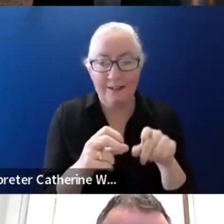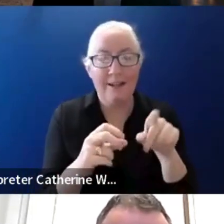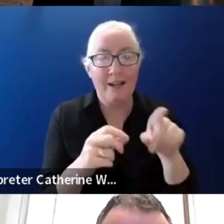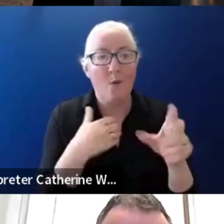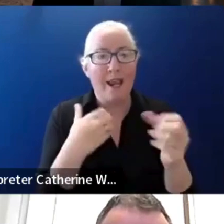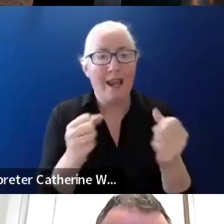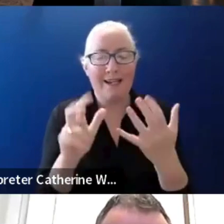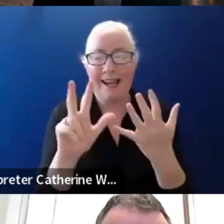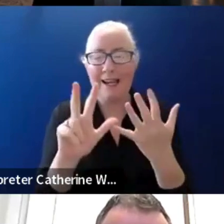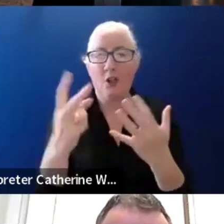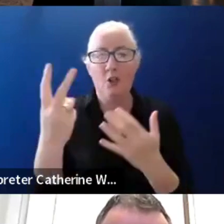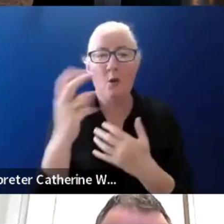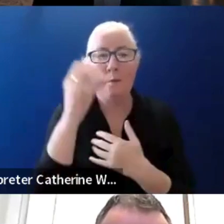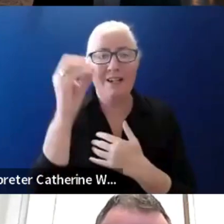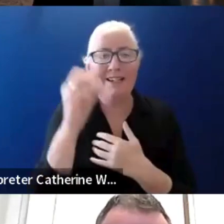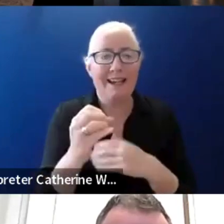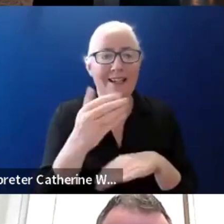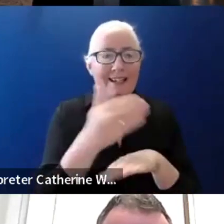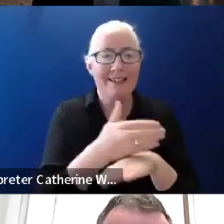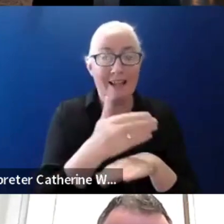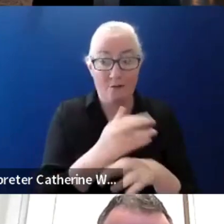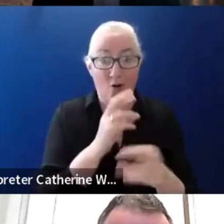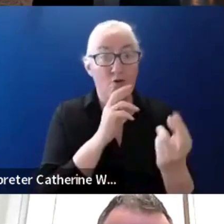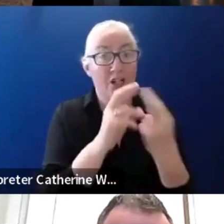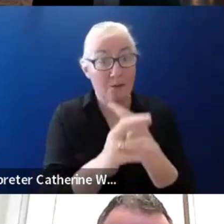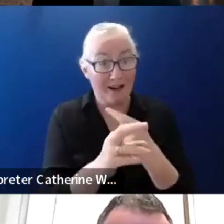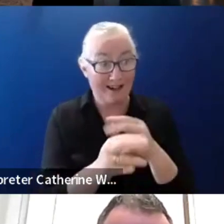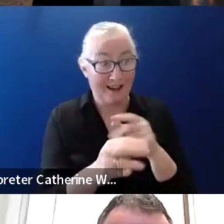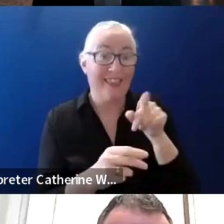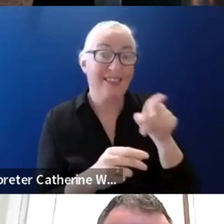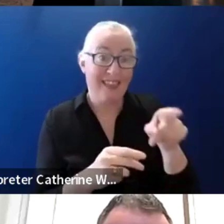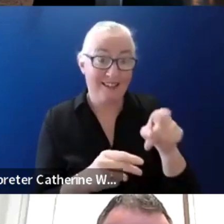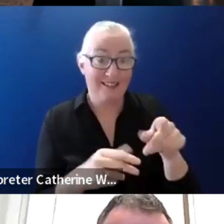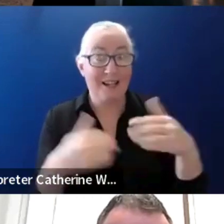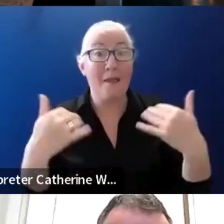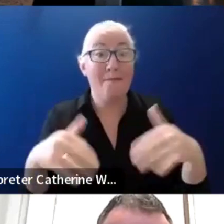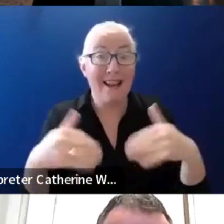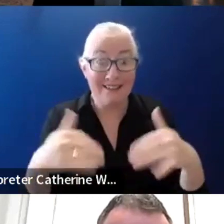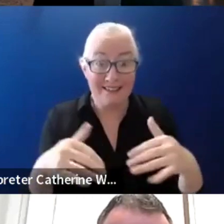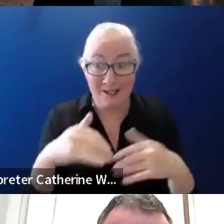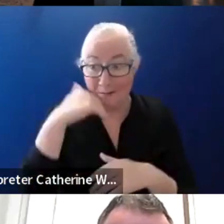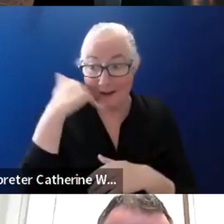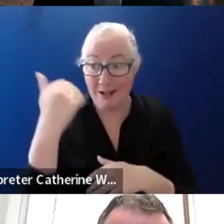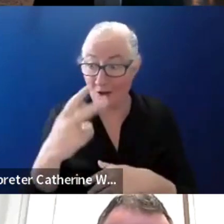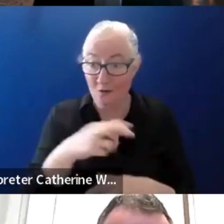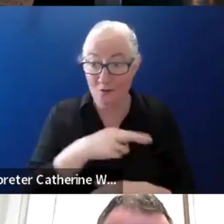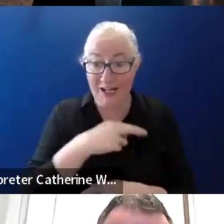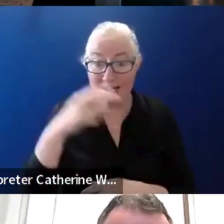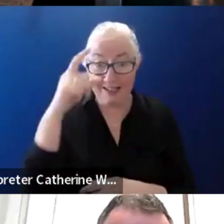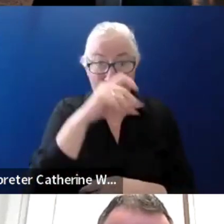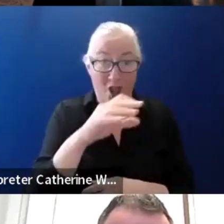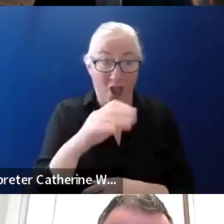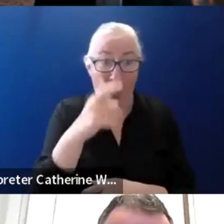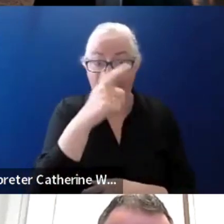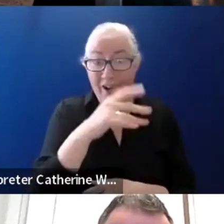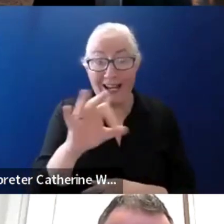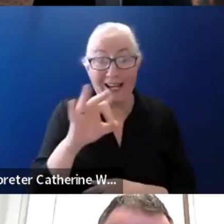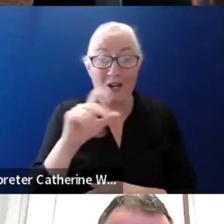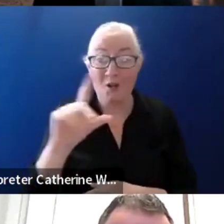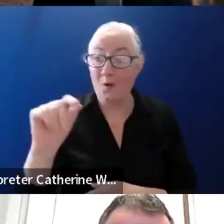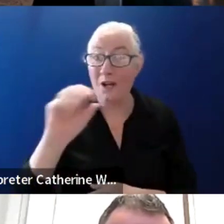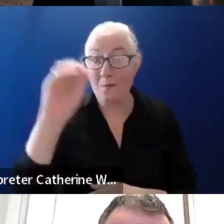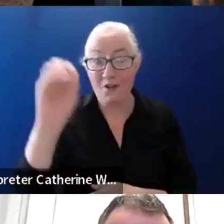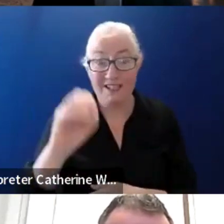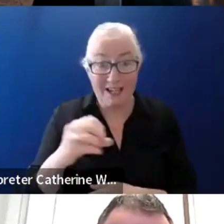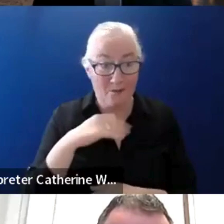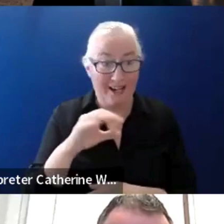had 82% of our employees actually respond. Now, to me, that's amazing because it's really difficult. You'd be lucky to get 20%, but we actually